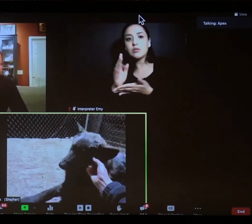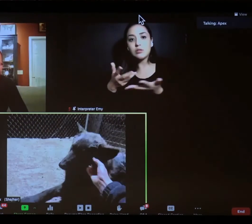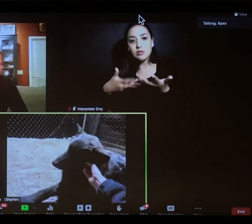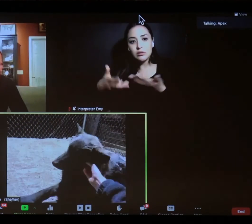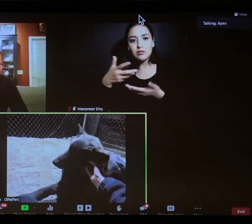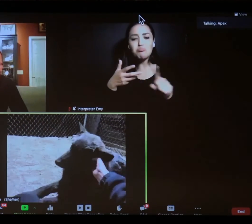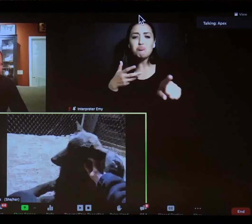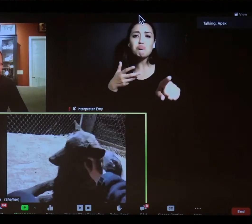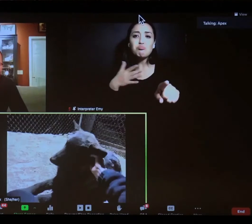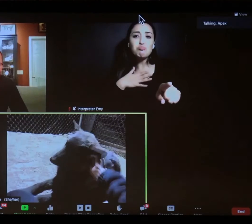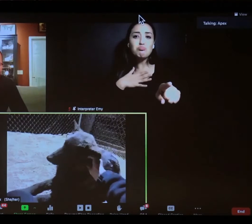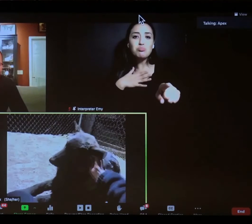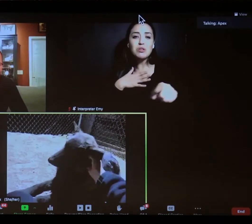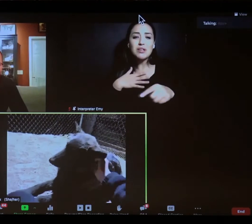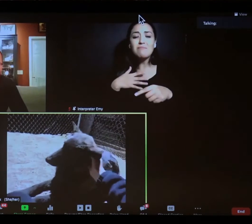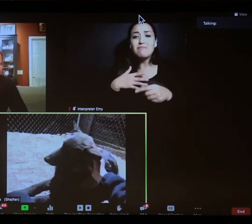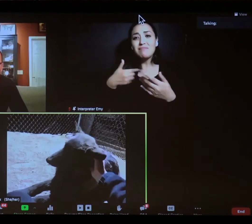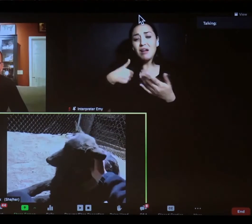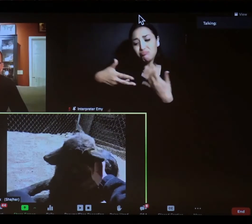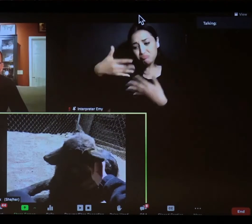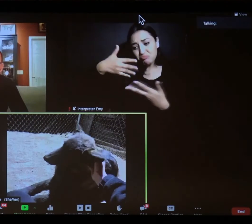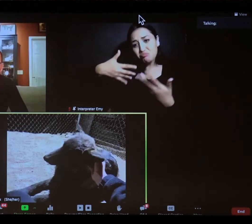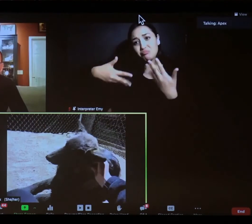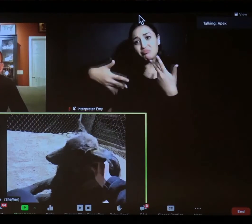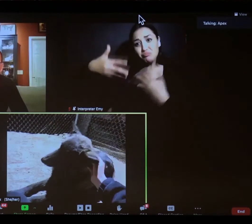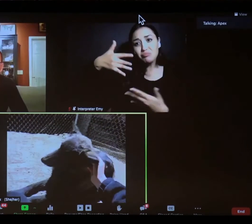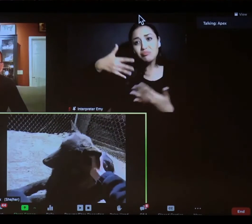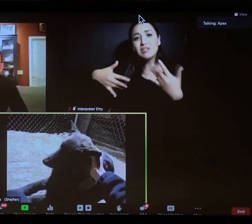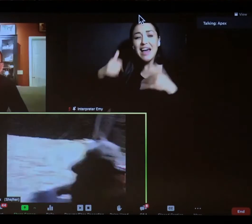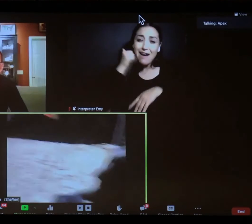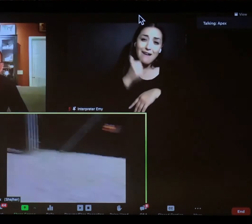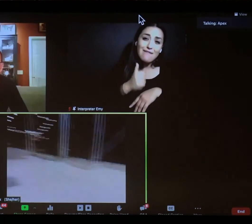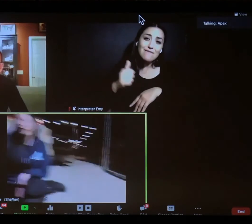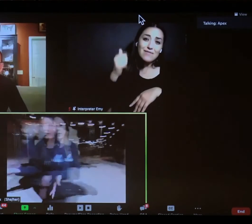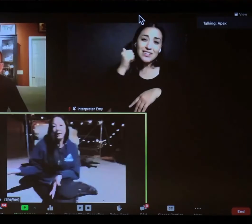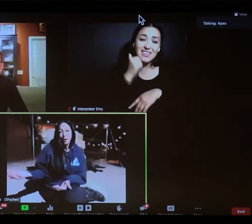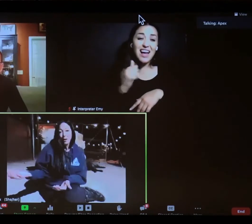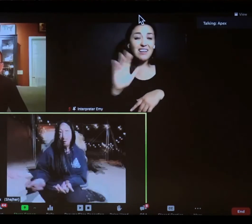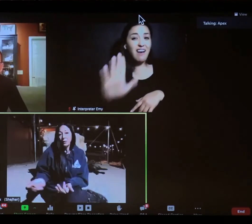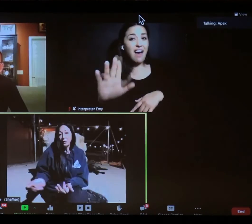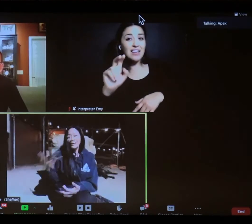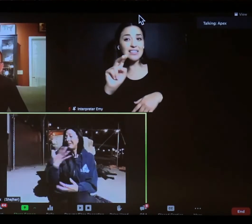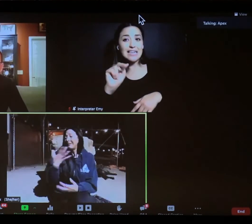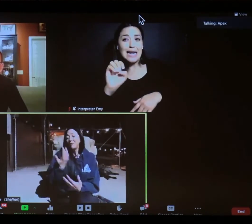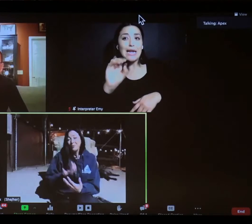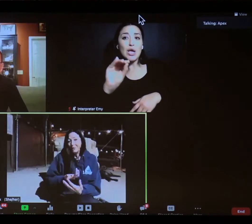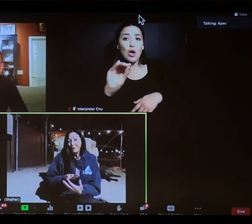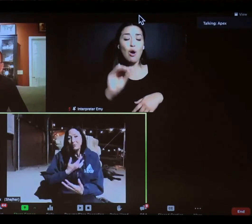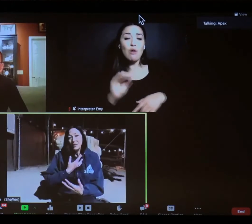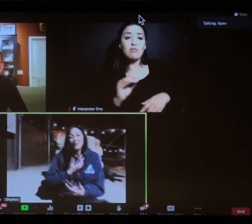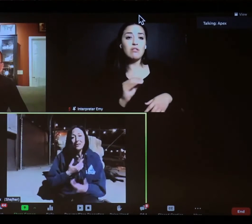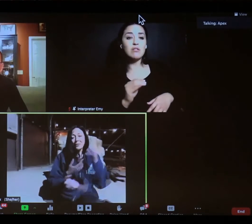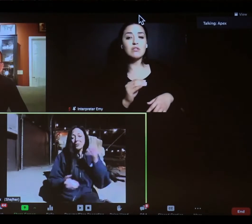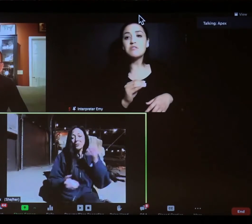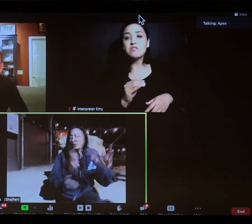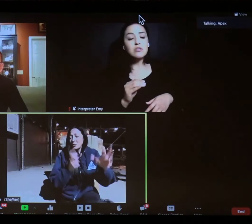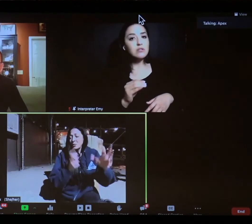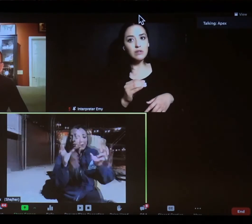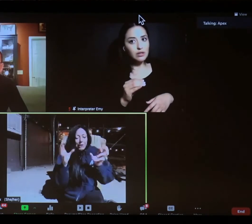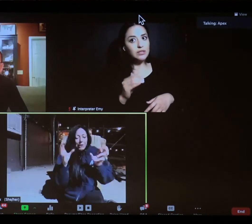to interact with her the way you are right now. You know, Neo and I are still working. He loves me and gives me kisses and wants